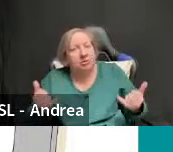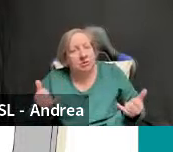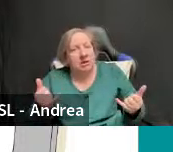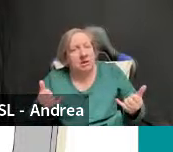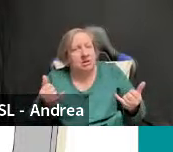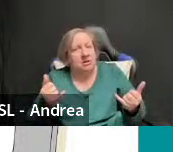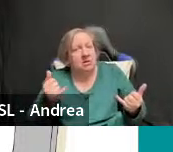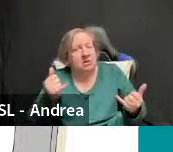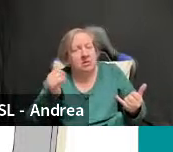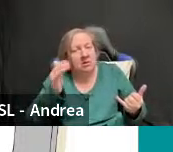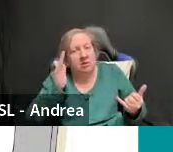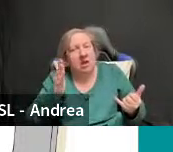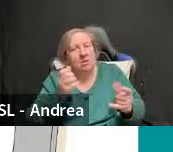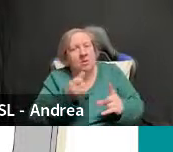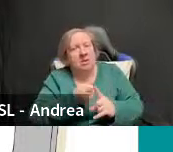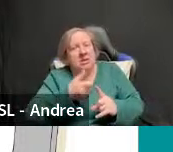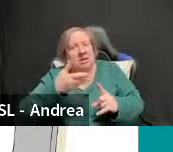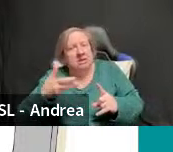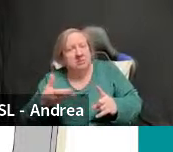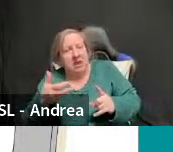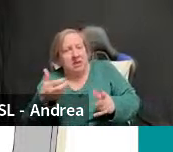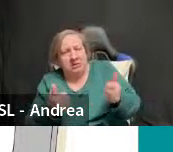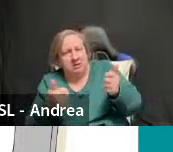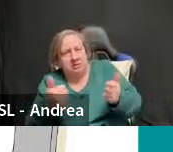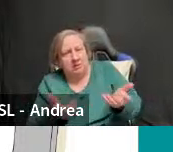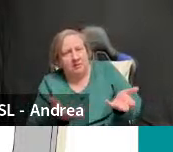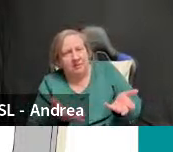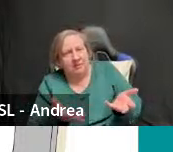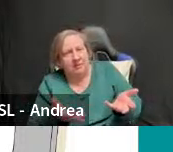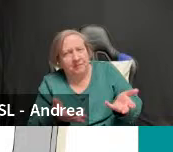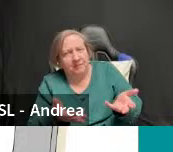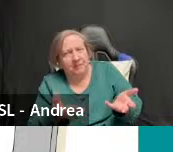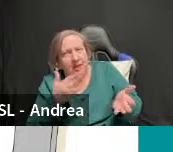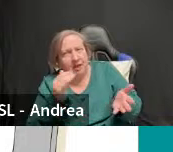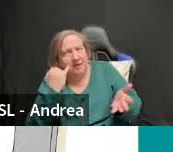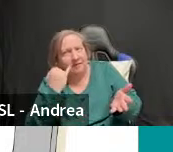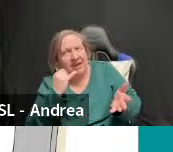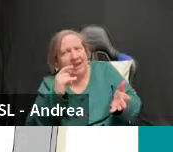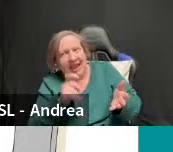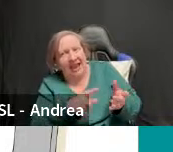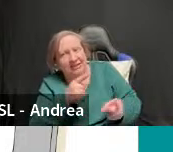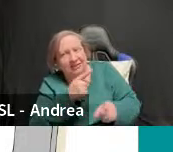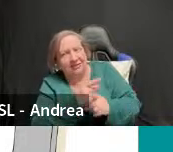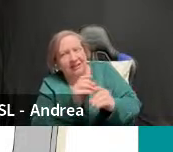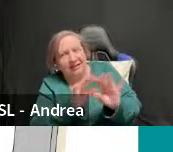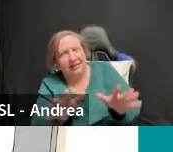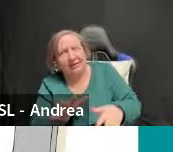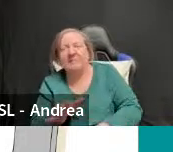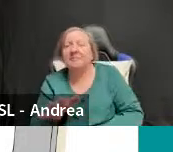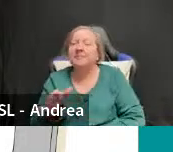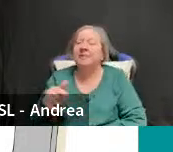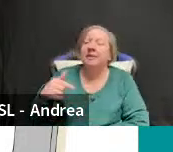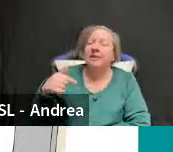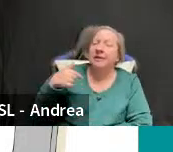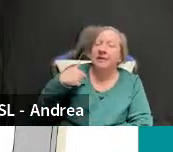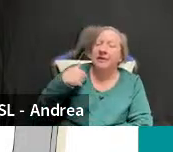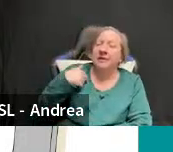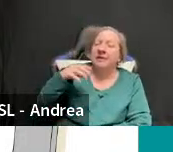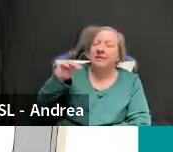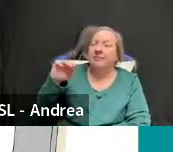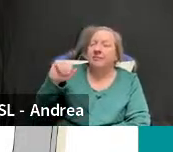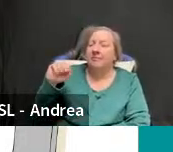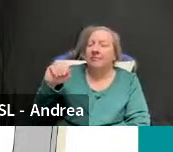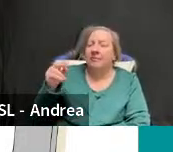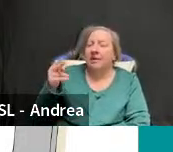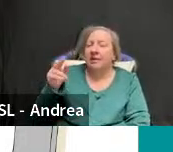be just expanded upon? I don't know if I asked that the right way. Well, I think so, and maybe Matt